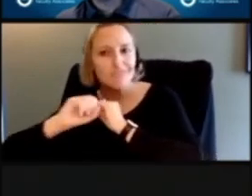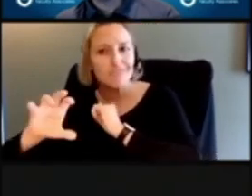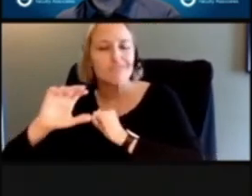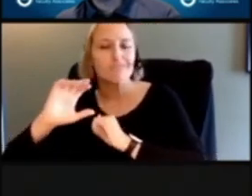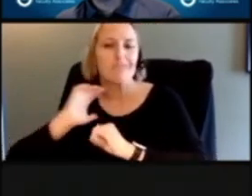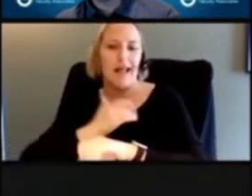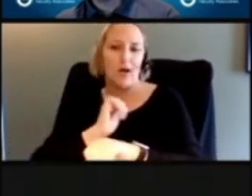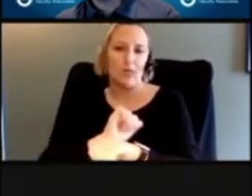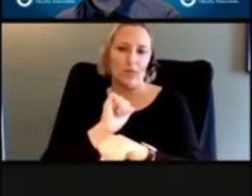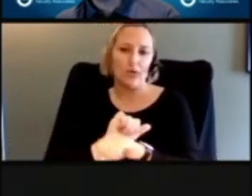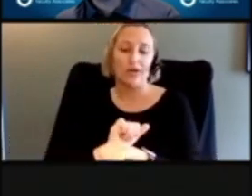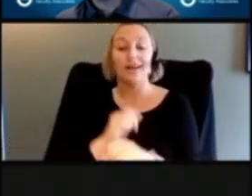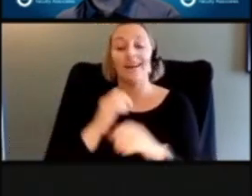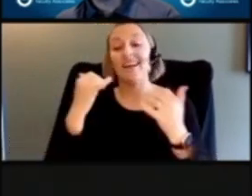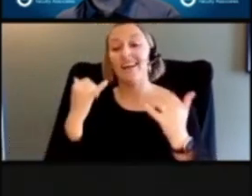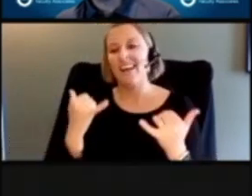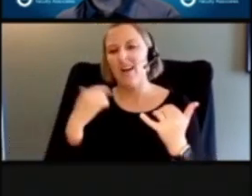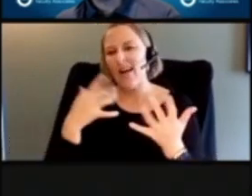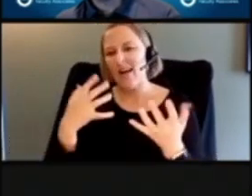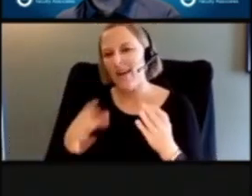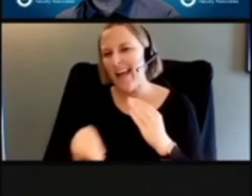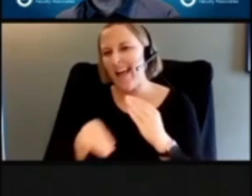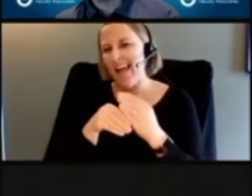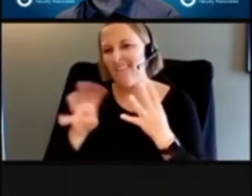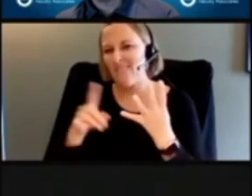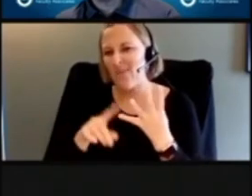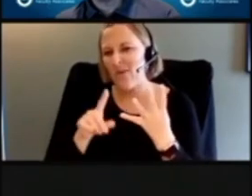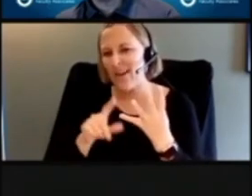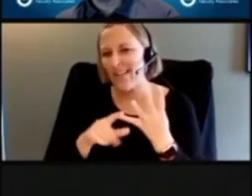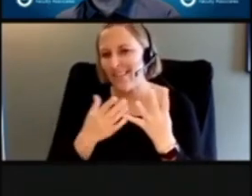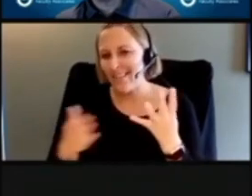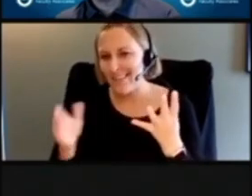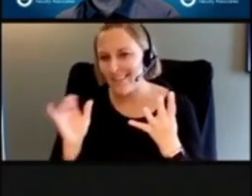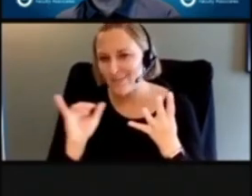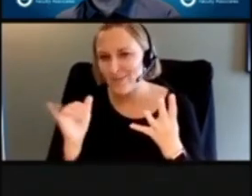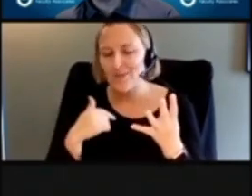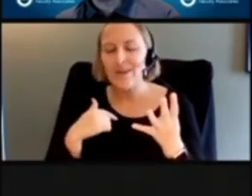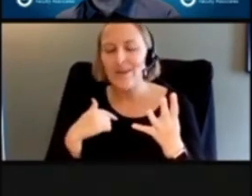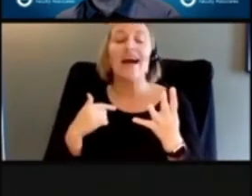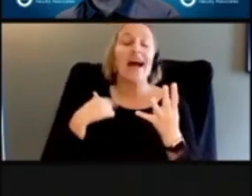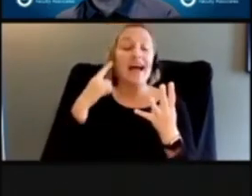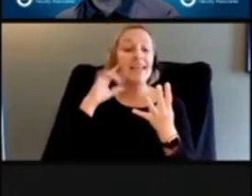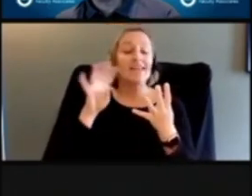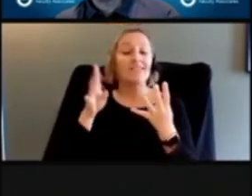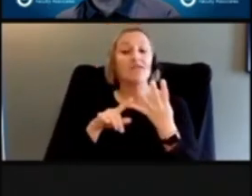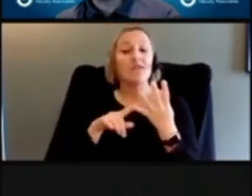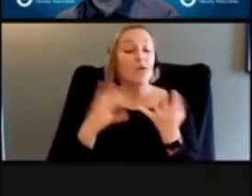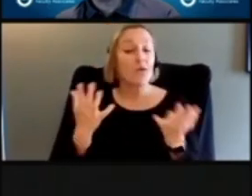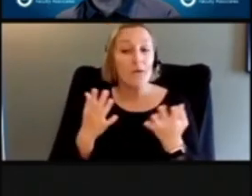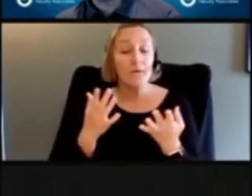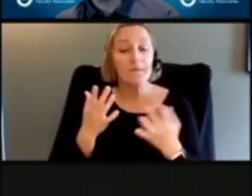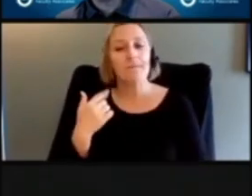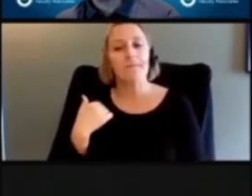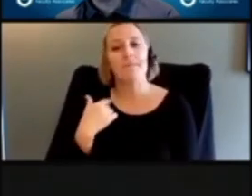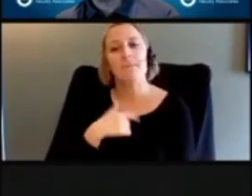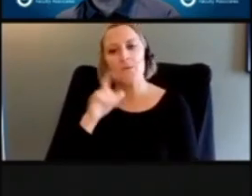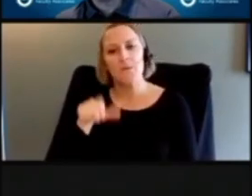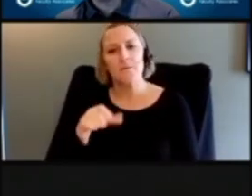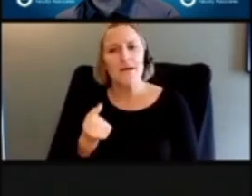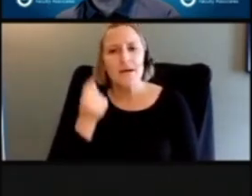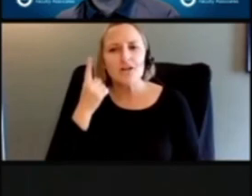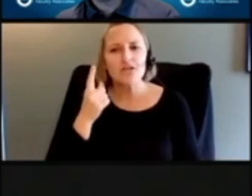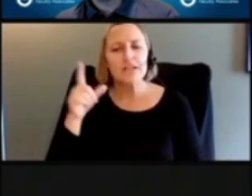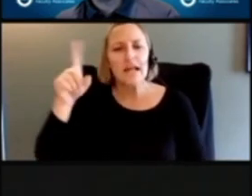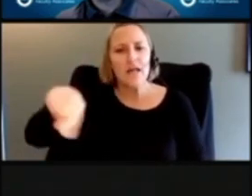And I will add a fourth. I usually say things in three, but I think the fourth is understanding what do the populations